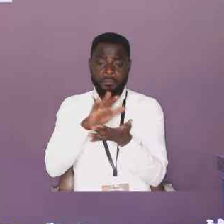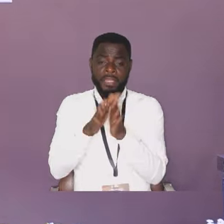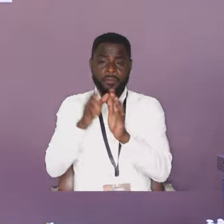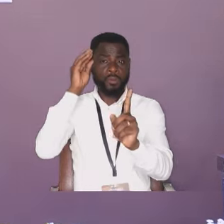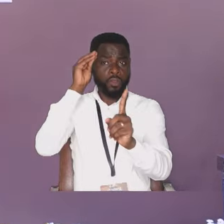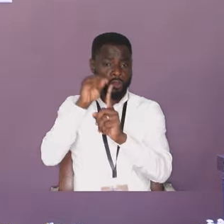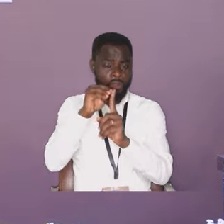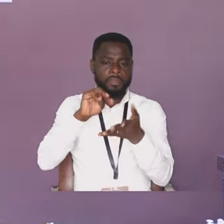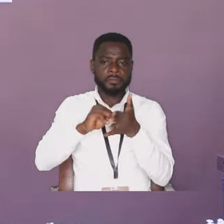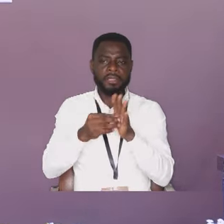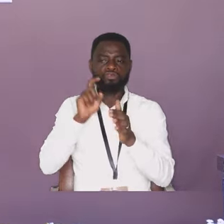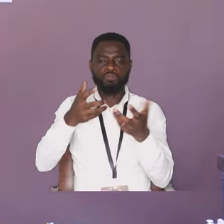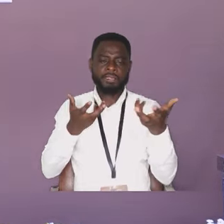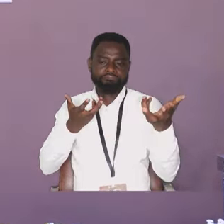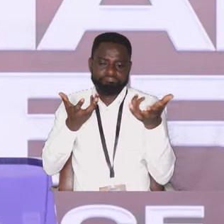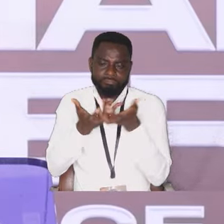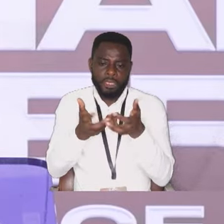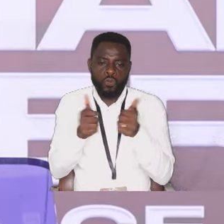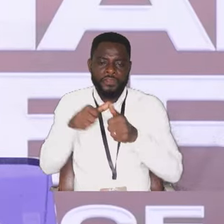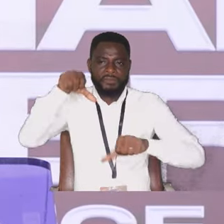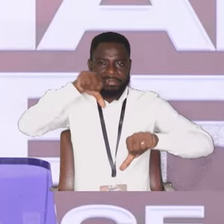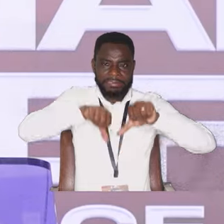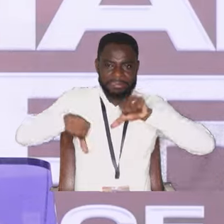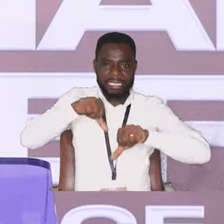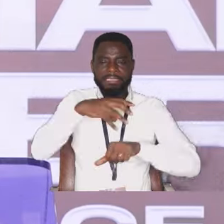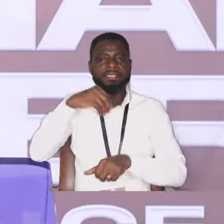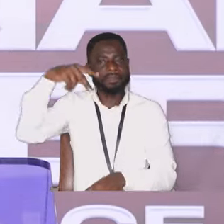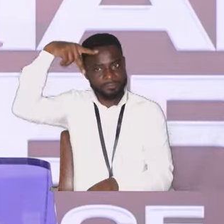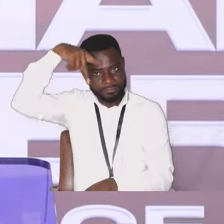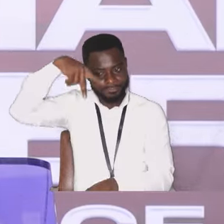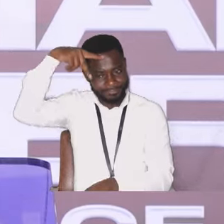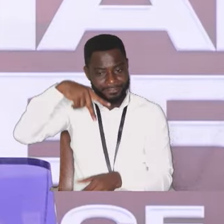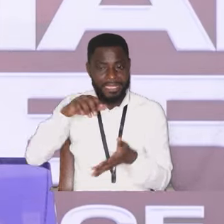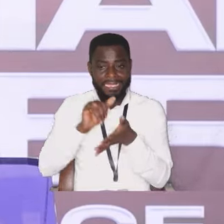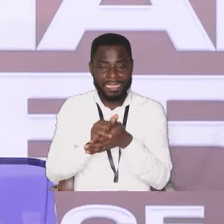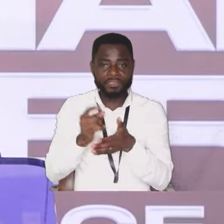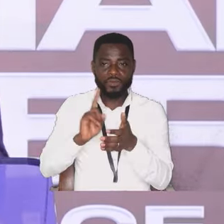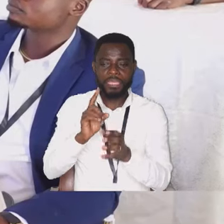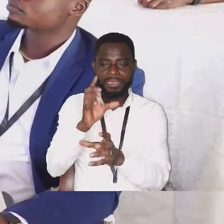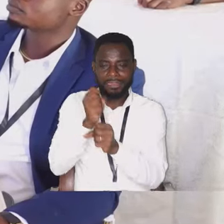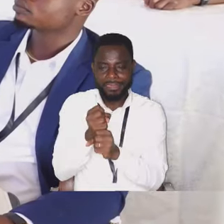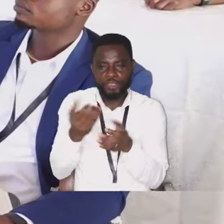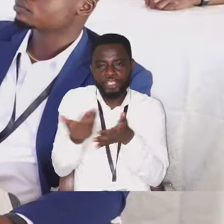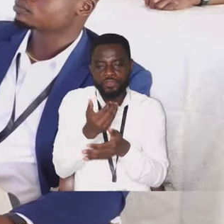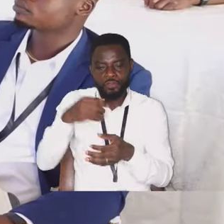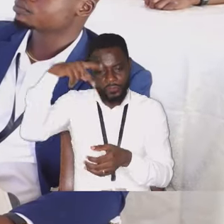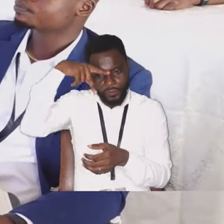to align with philosophy and science. And that was where they came out with another philosophy and theories that